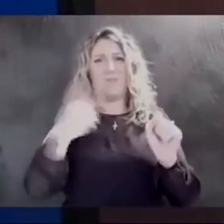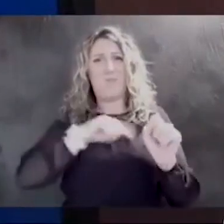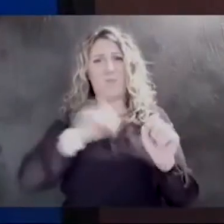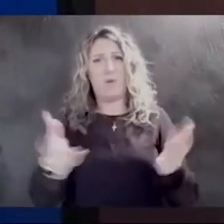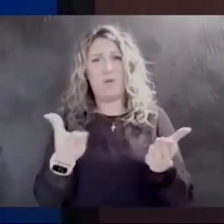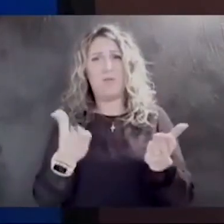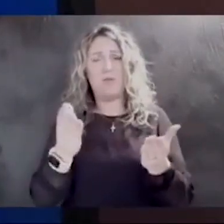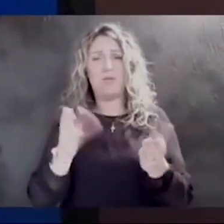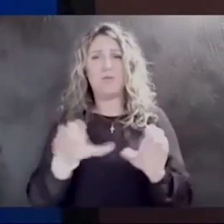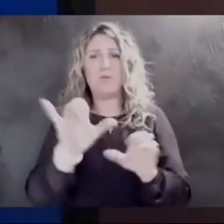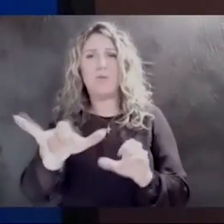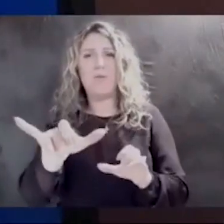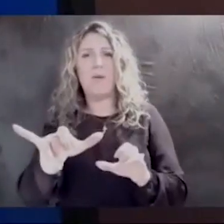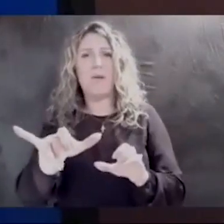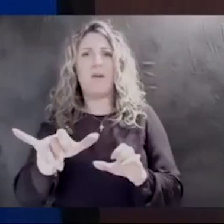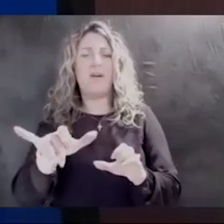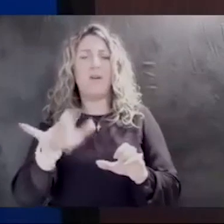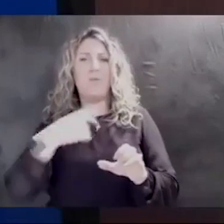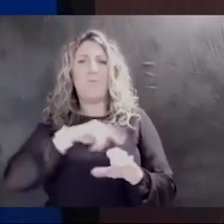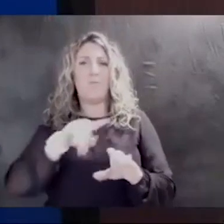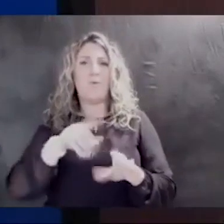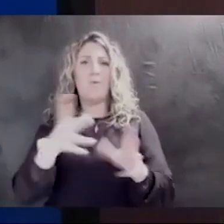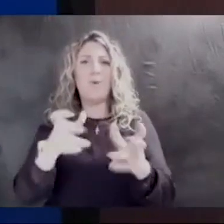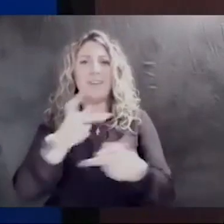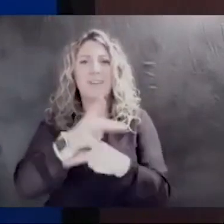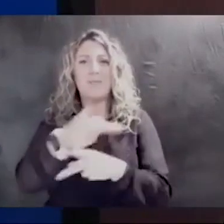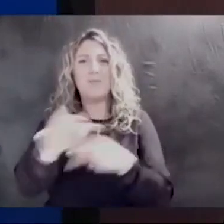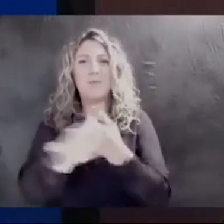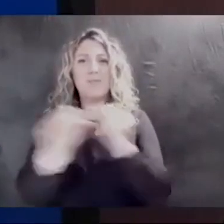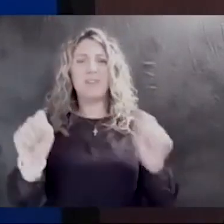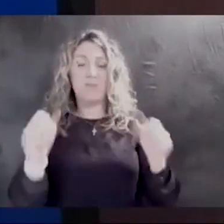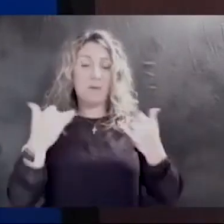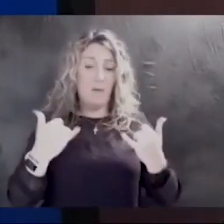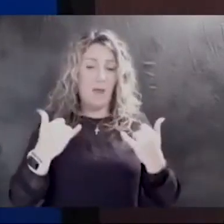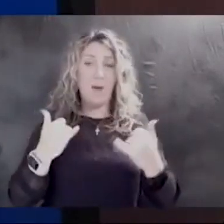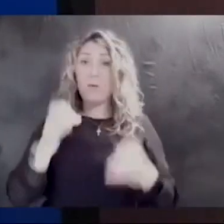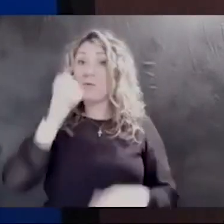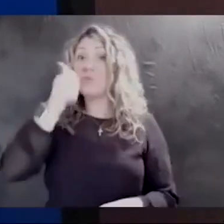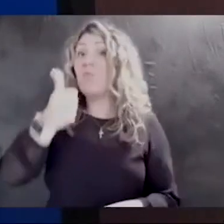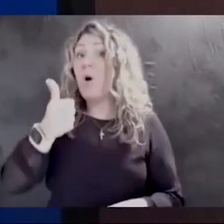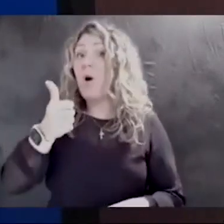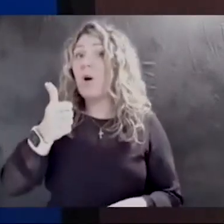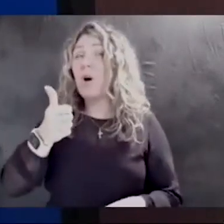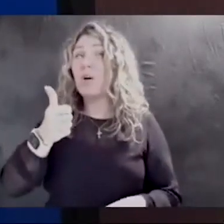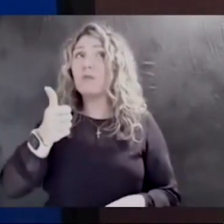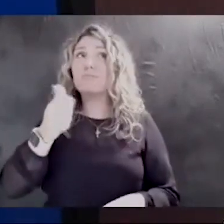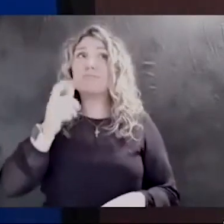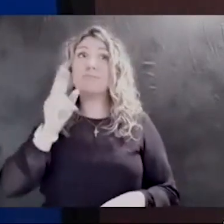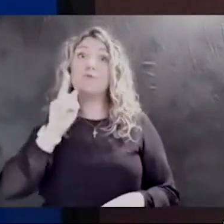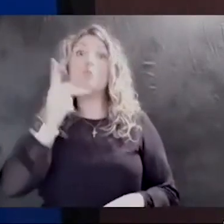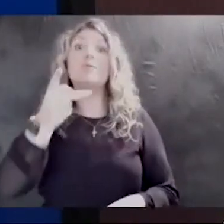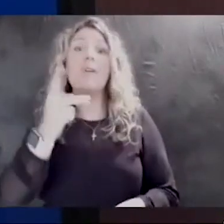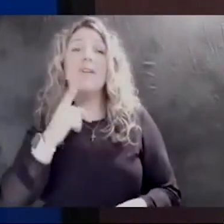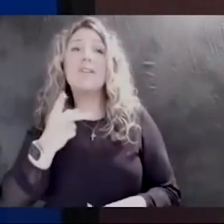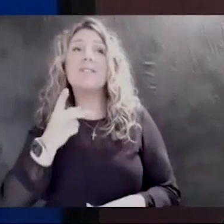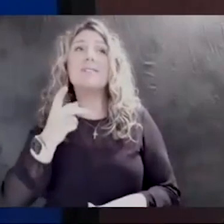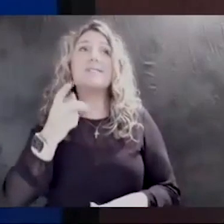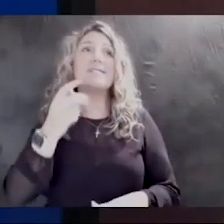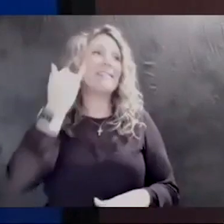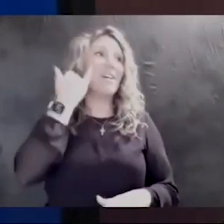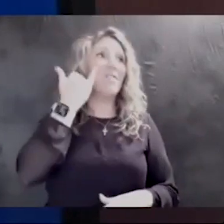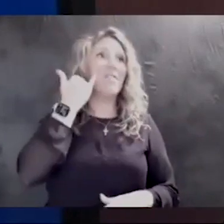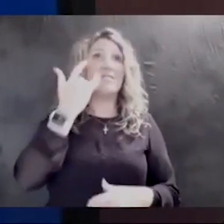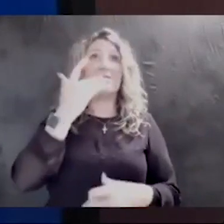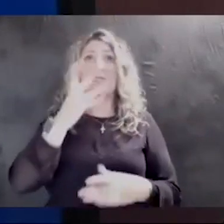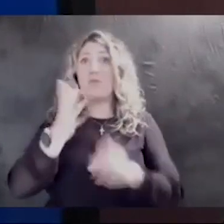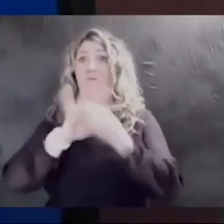keep you safe. Now, tomorrow, the day after that, whether it's the coronavirus or it's the next big thing, we're